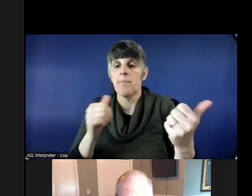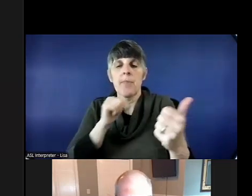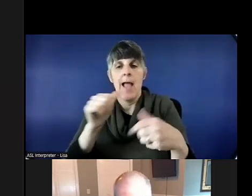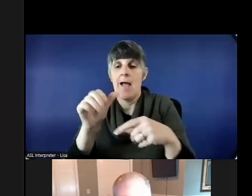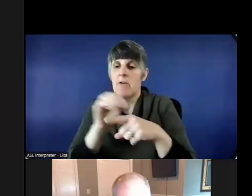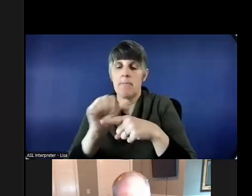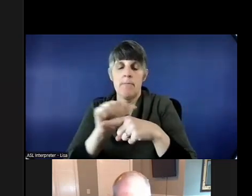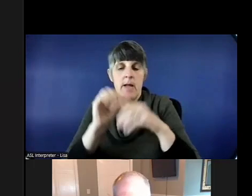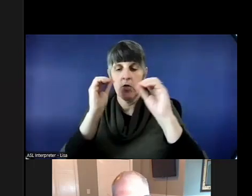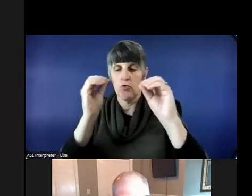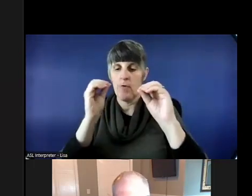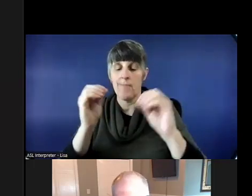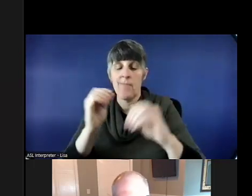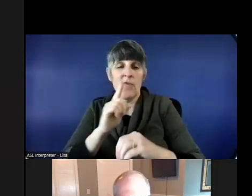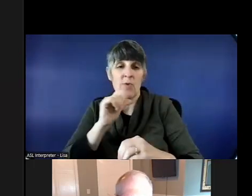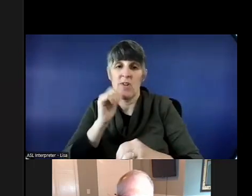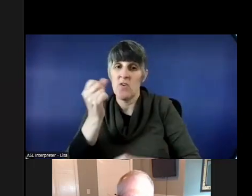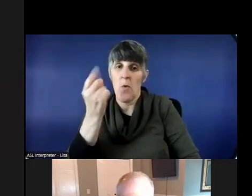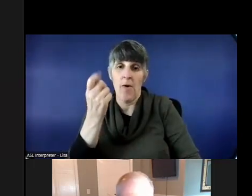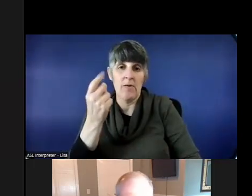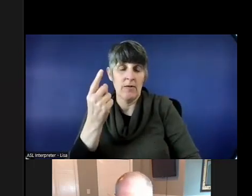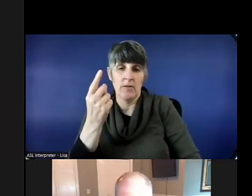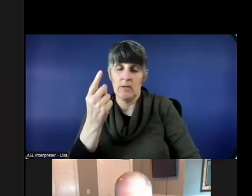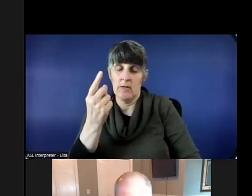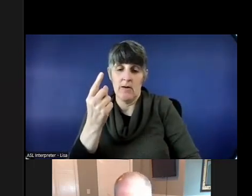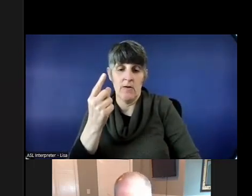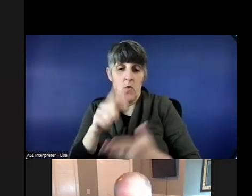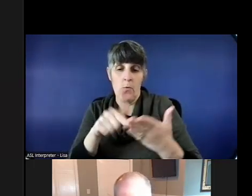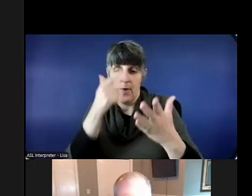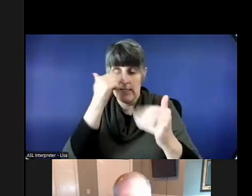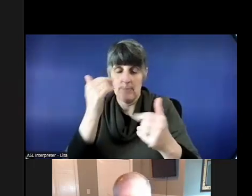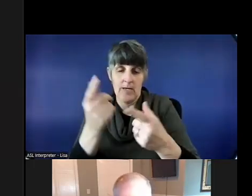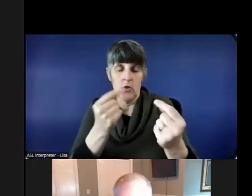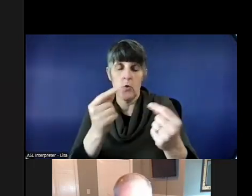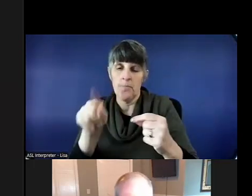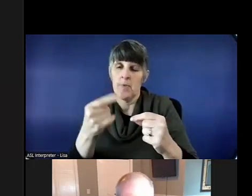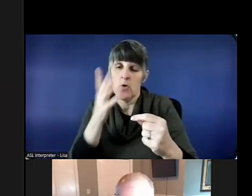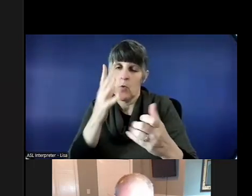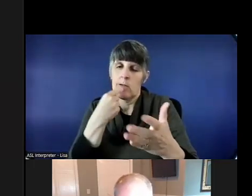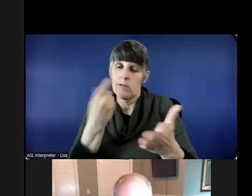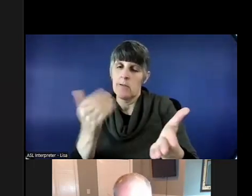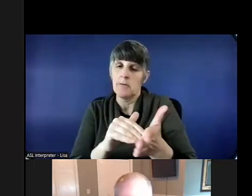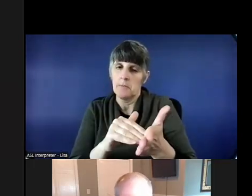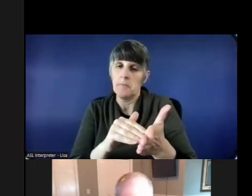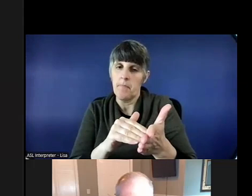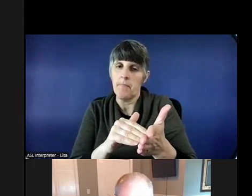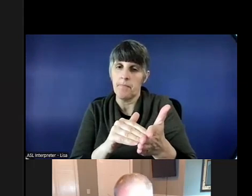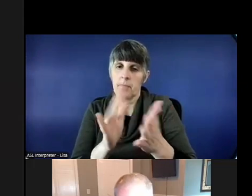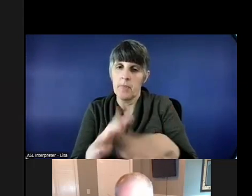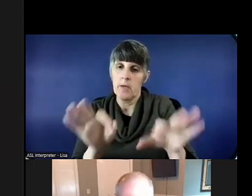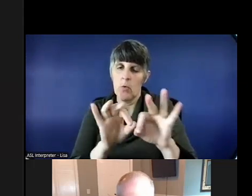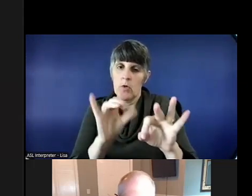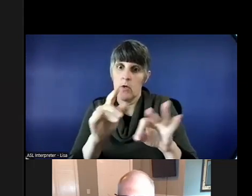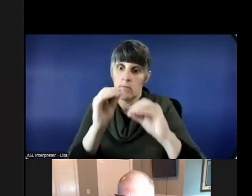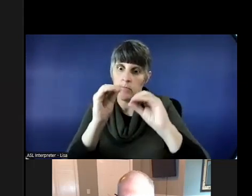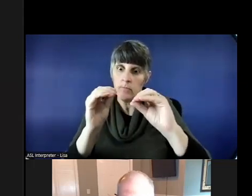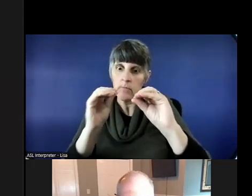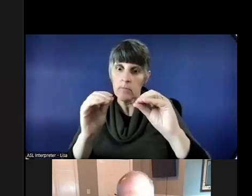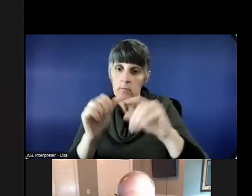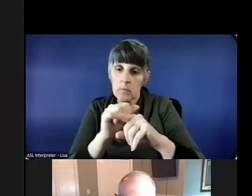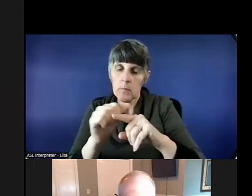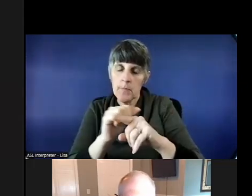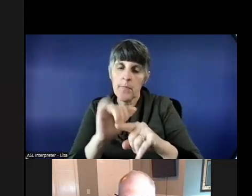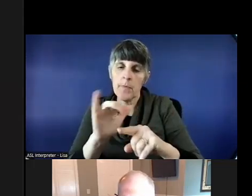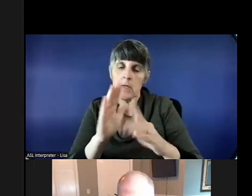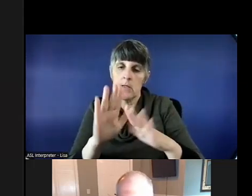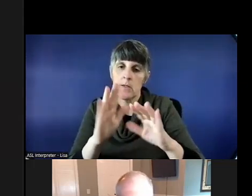and don't understand what they're expected to do. And I would just kind of reiterate the importance of training as a